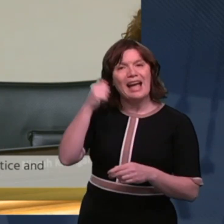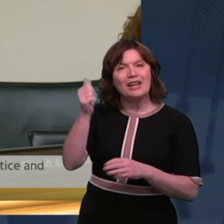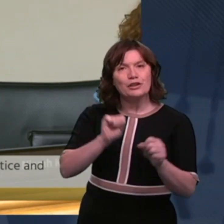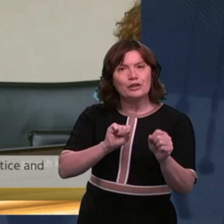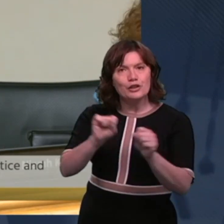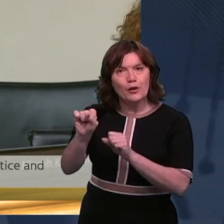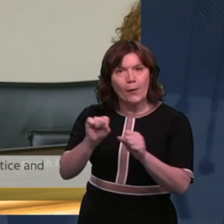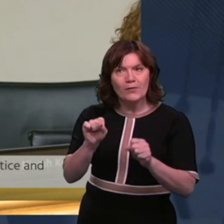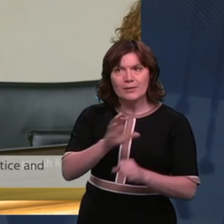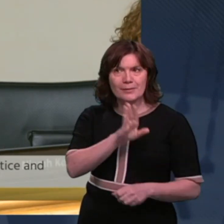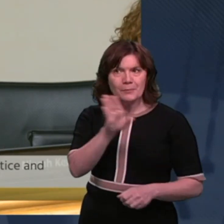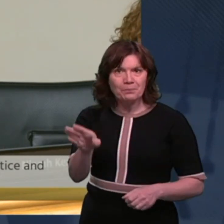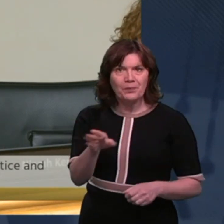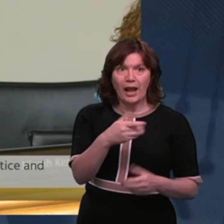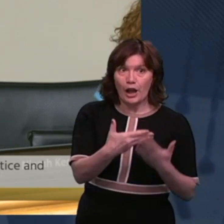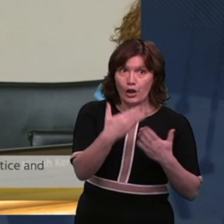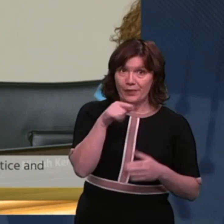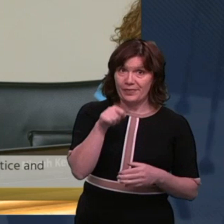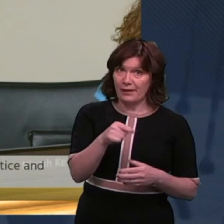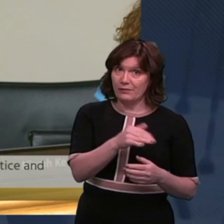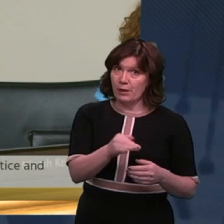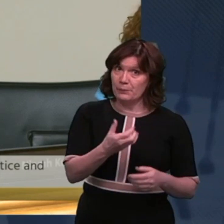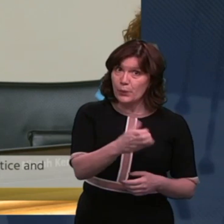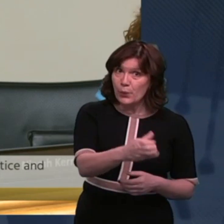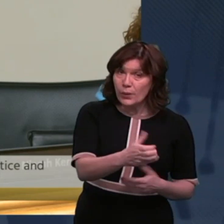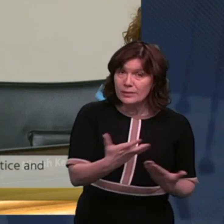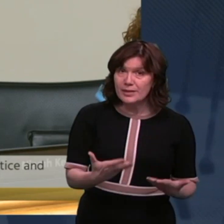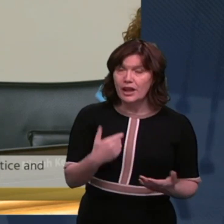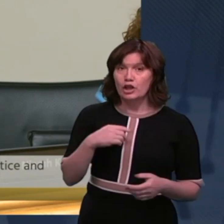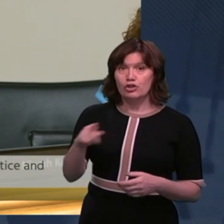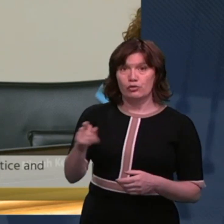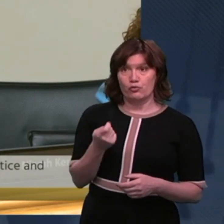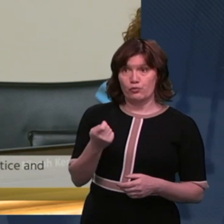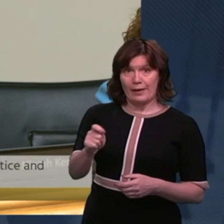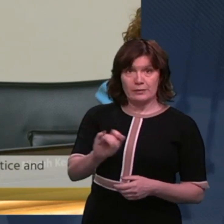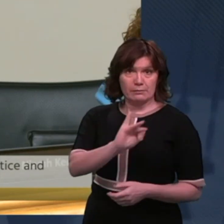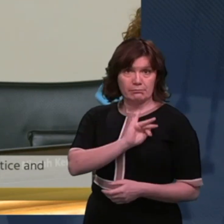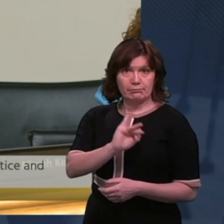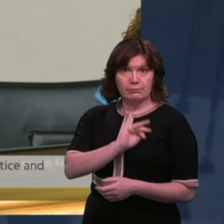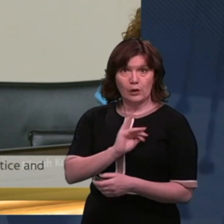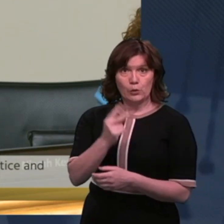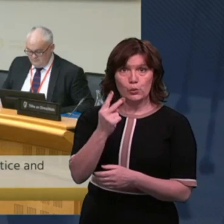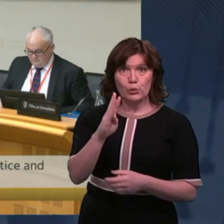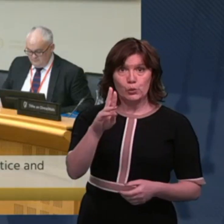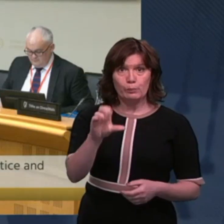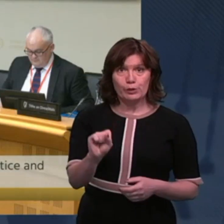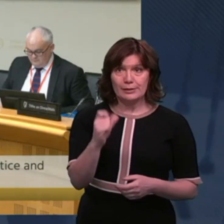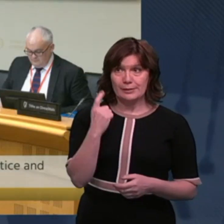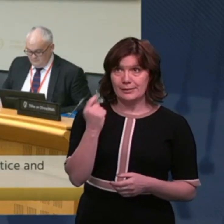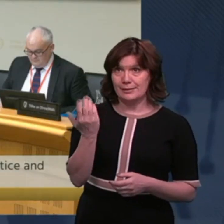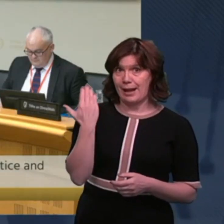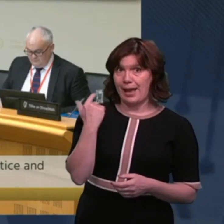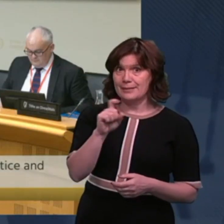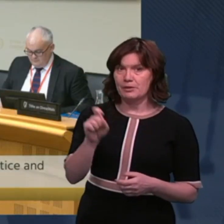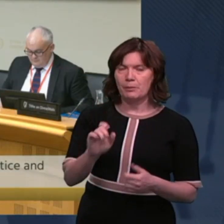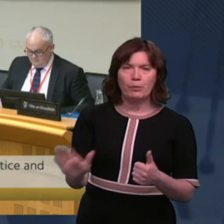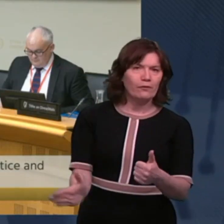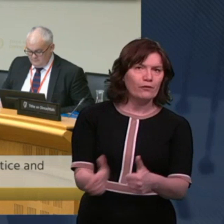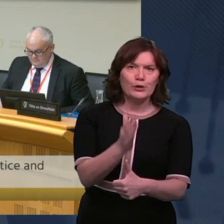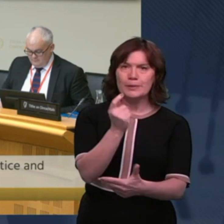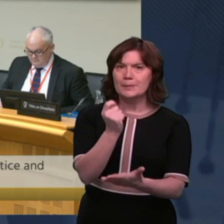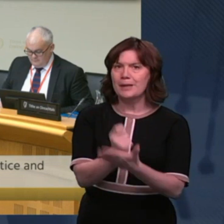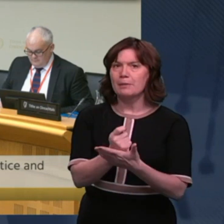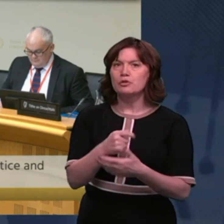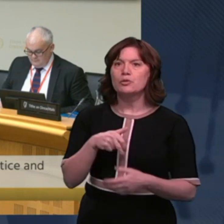in the programme as well. She's getting 2 buses there by herself. Since September, for the first time, she's